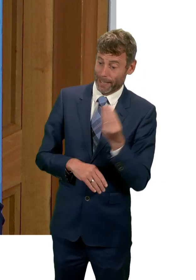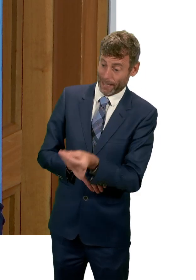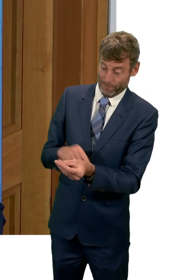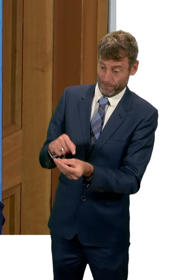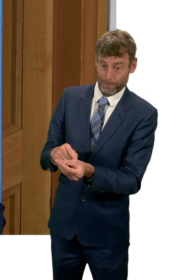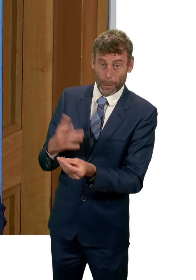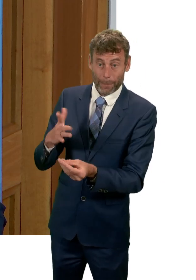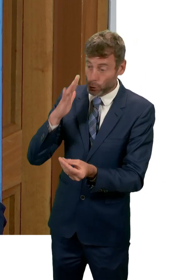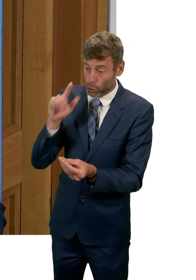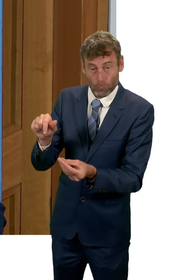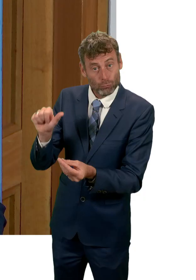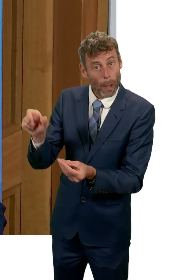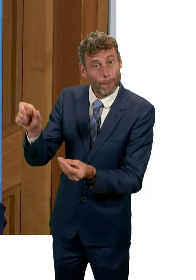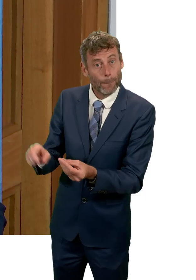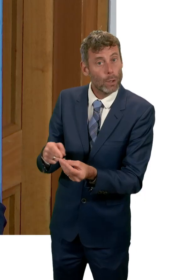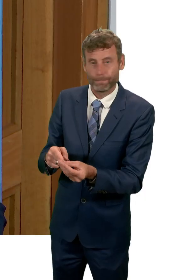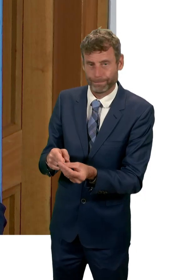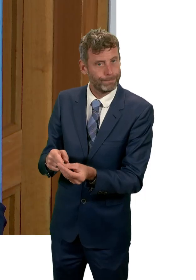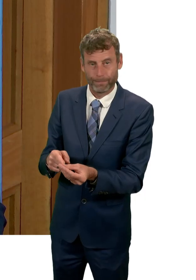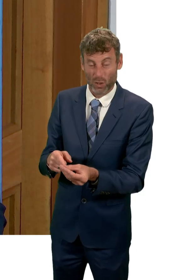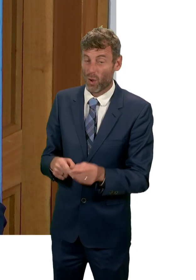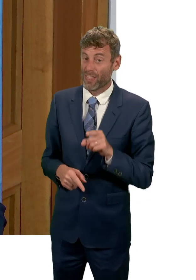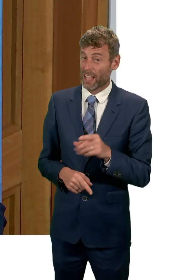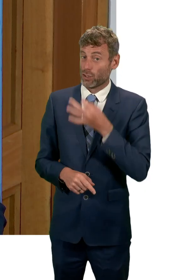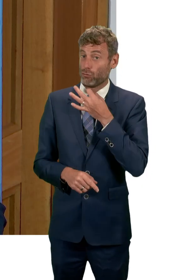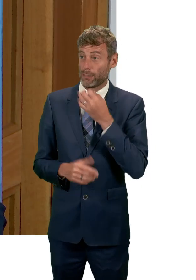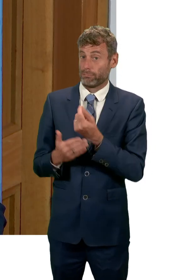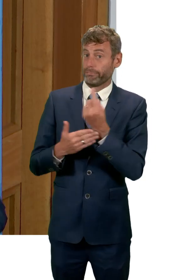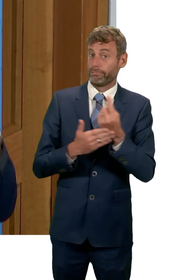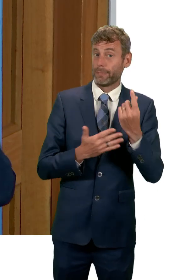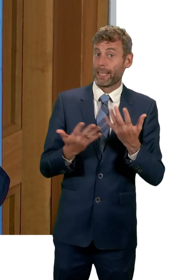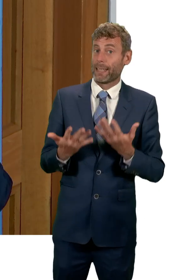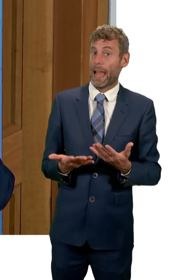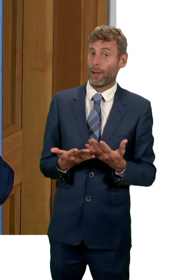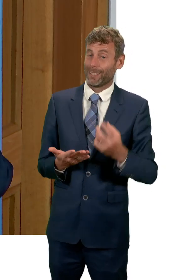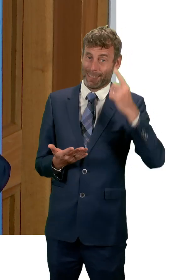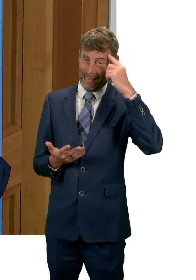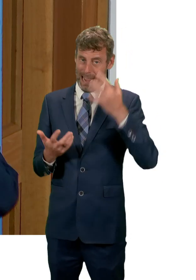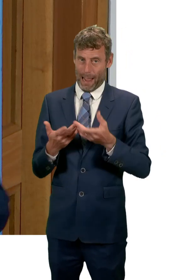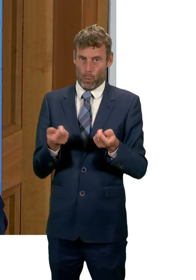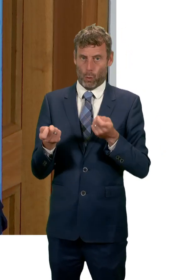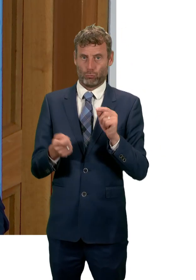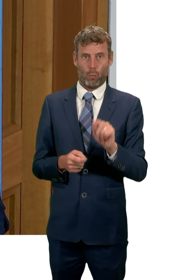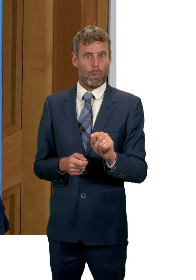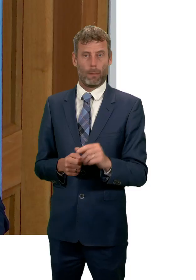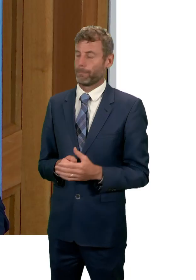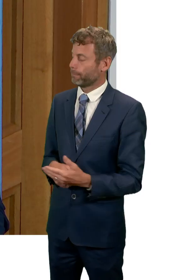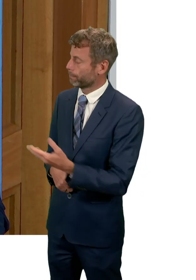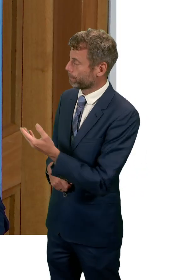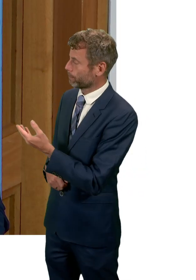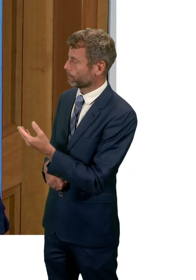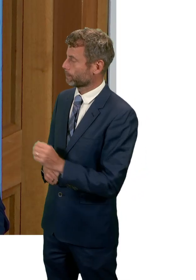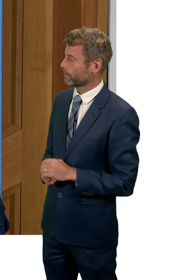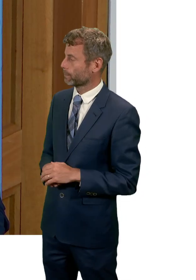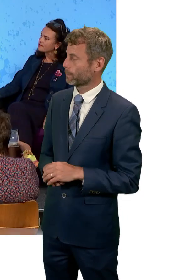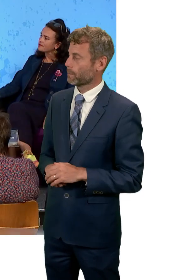that's a valid point that you've made, Gary. So we don't have total control then? No. Okay, and sure, I know, is this,